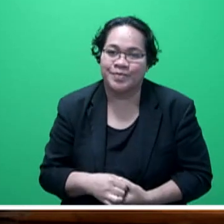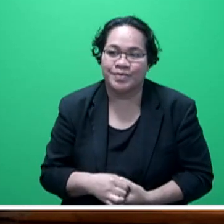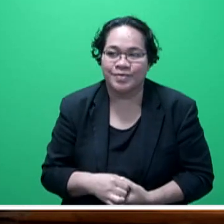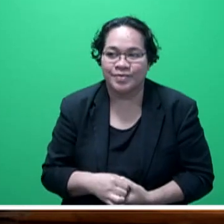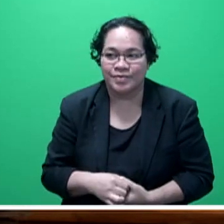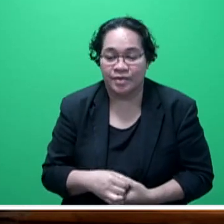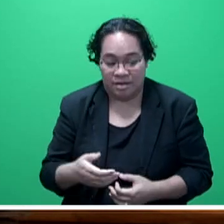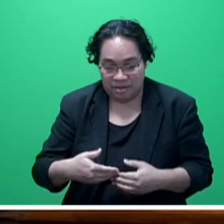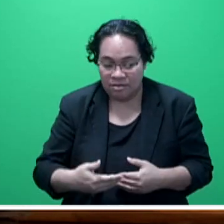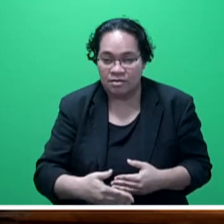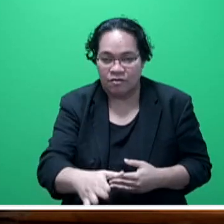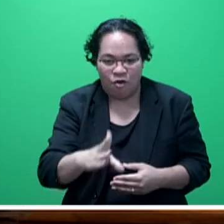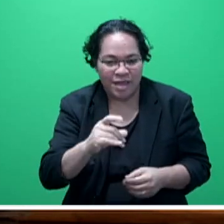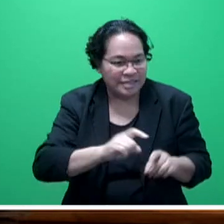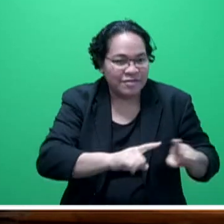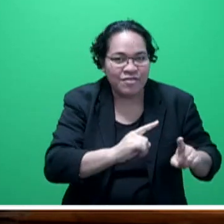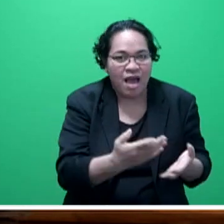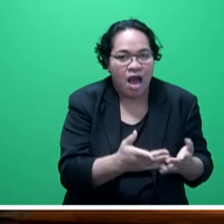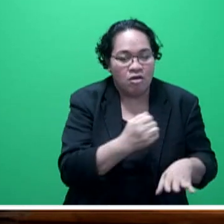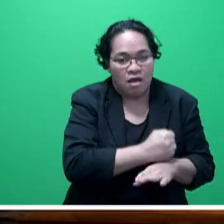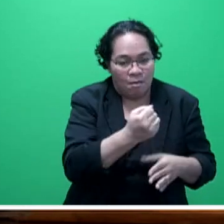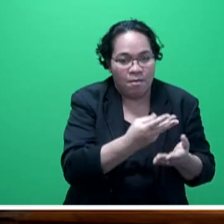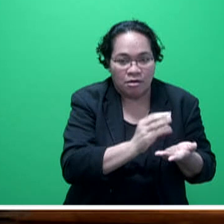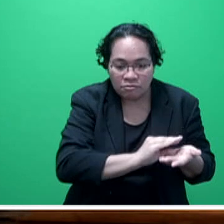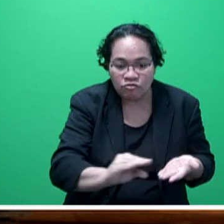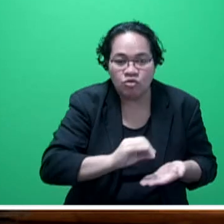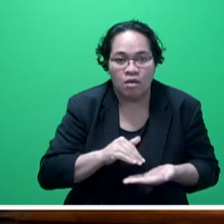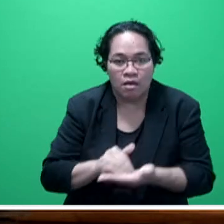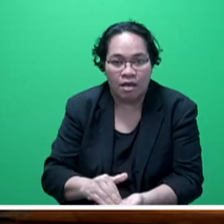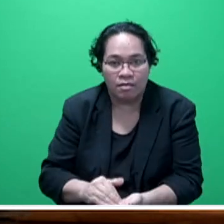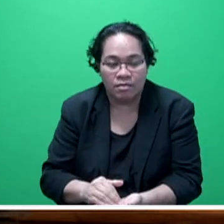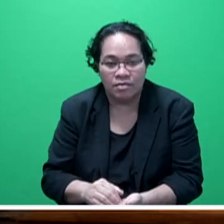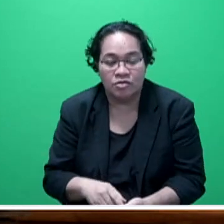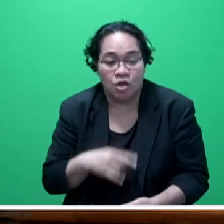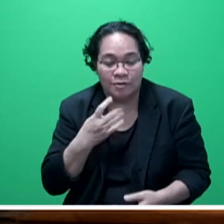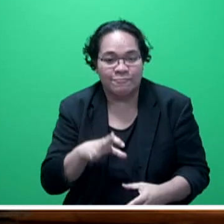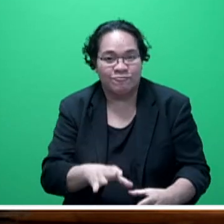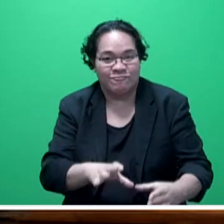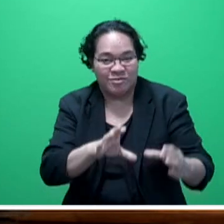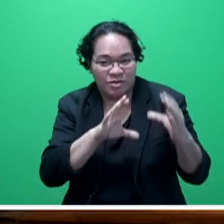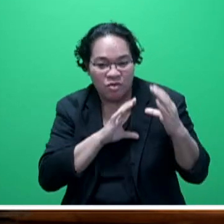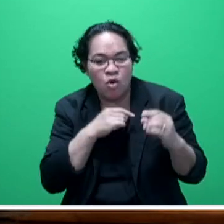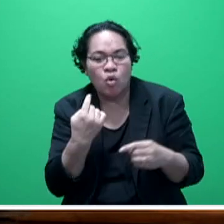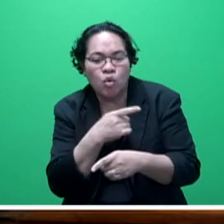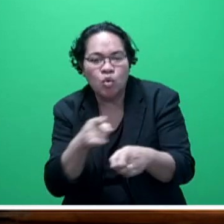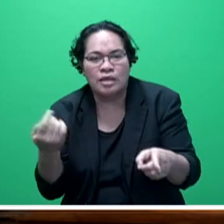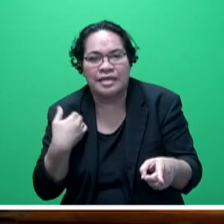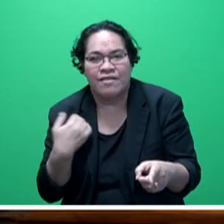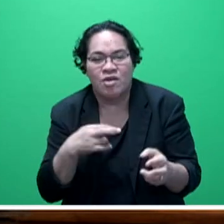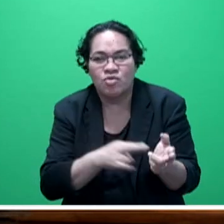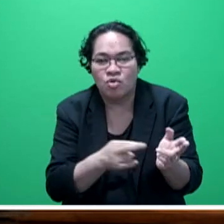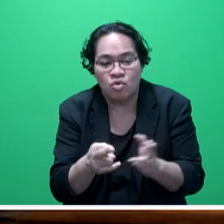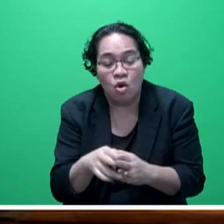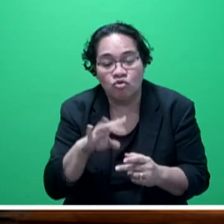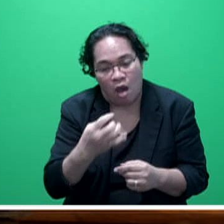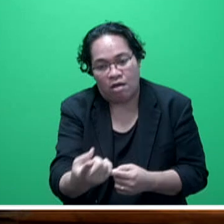over these incentives. The arrangement has eased the burdens, especially on those in rural areas who come forward